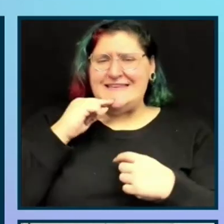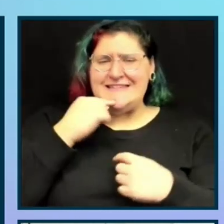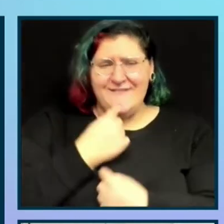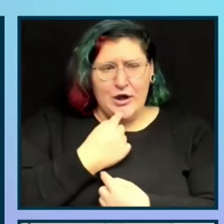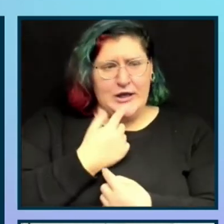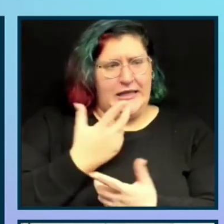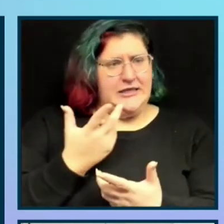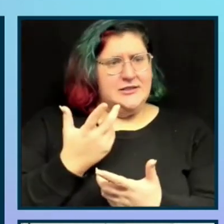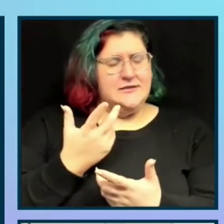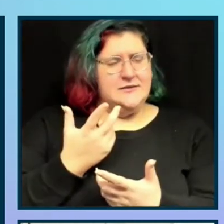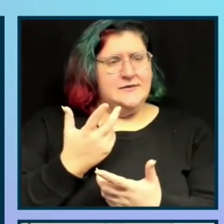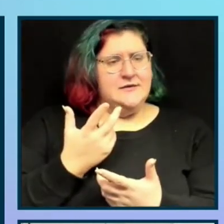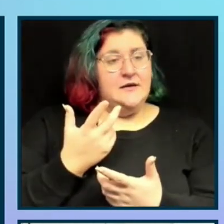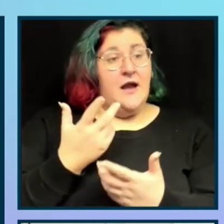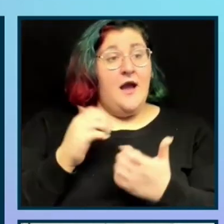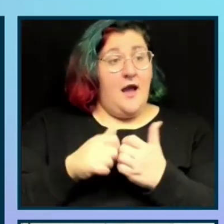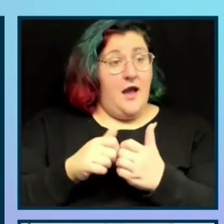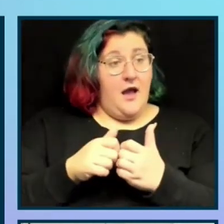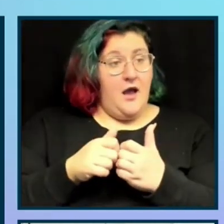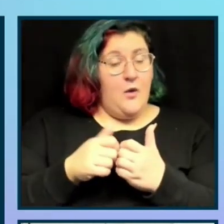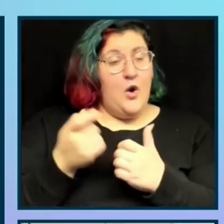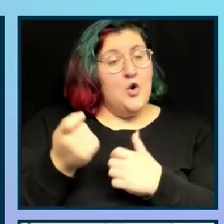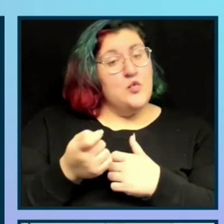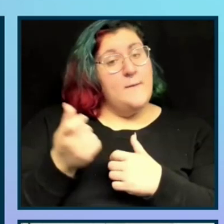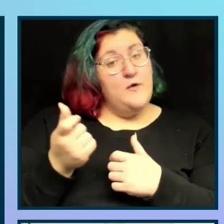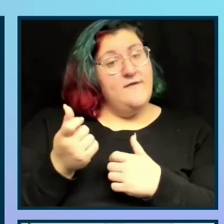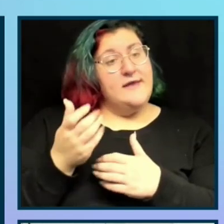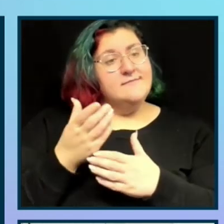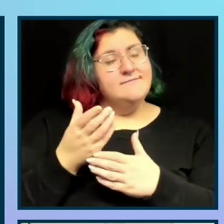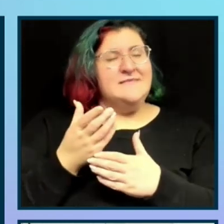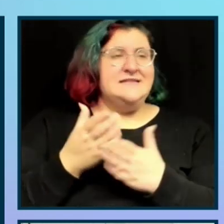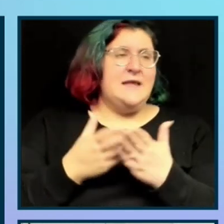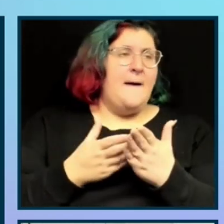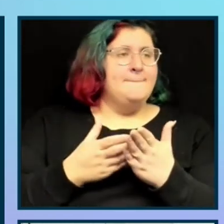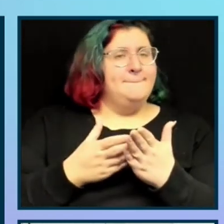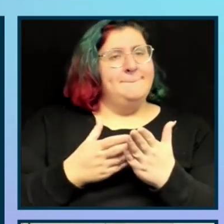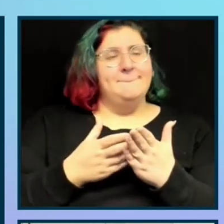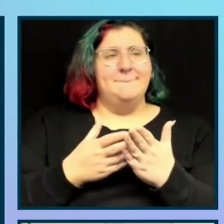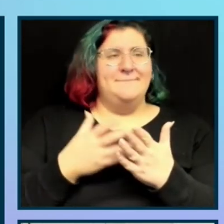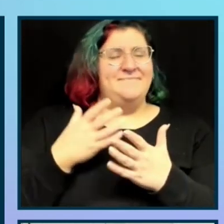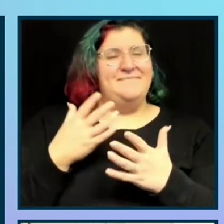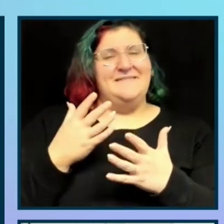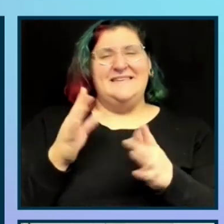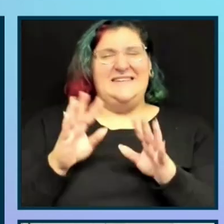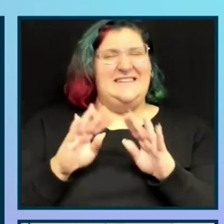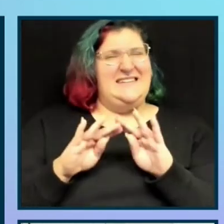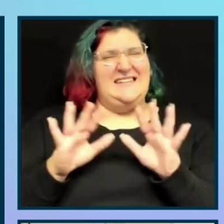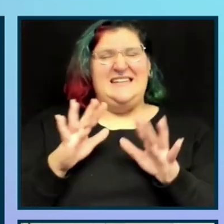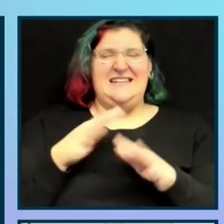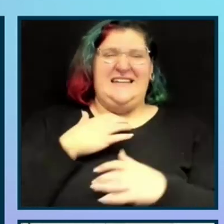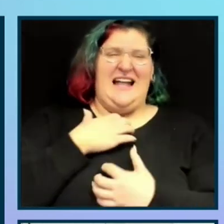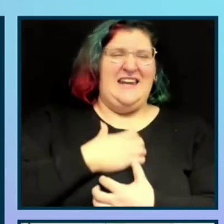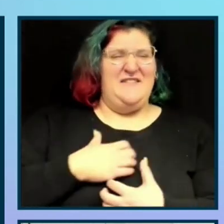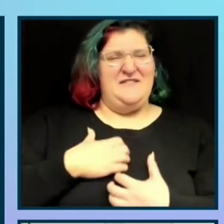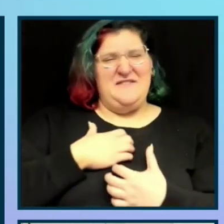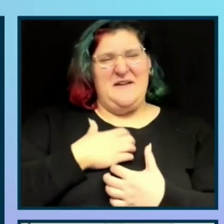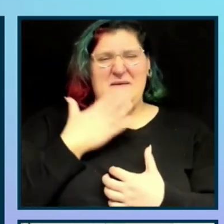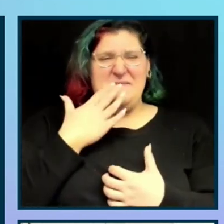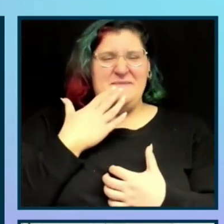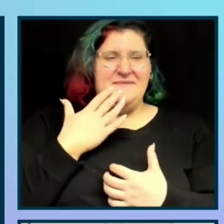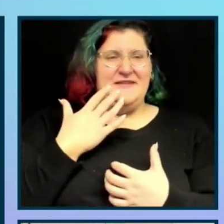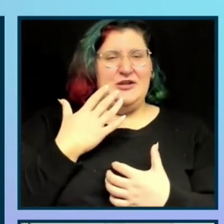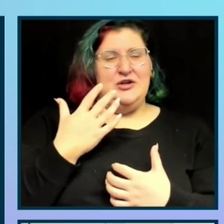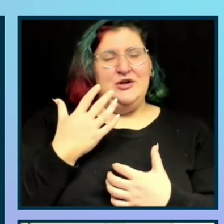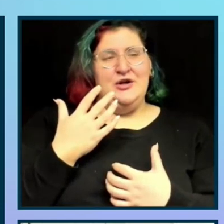the content by removing certain graphic elements. So the second screen I have here is a visualization made